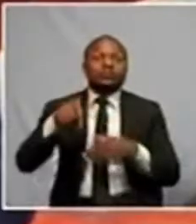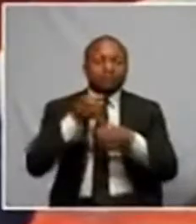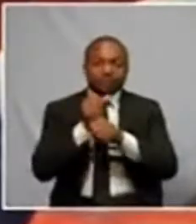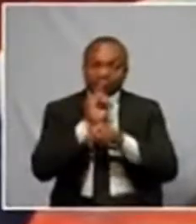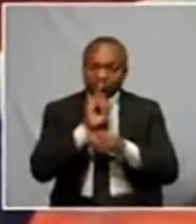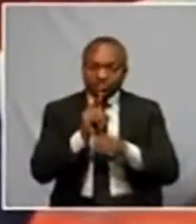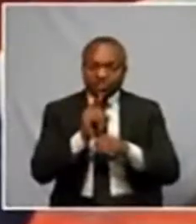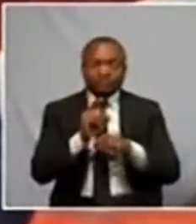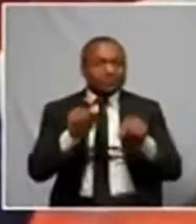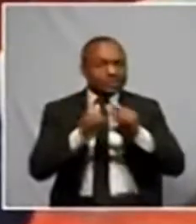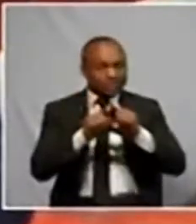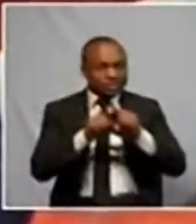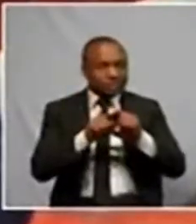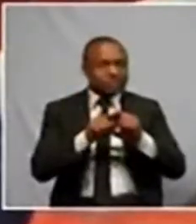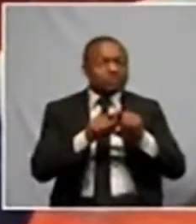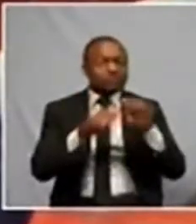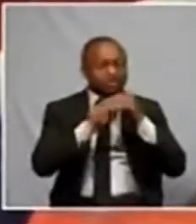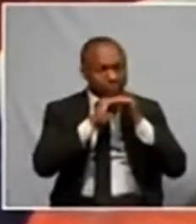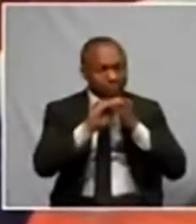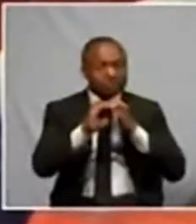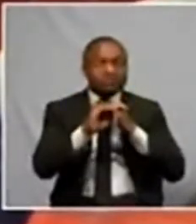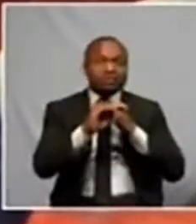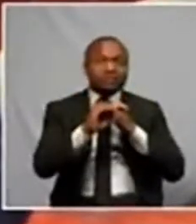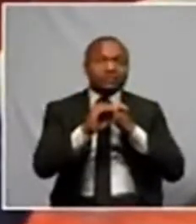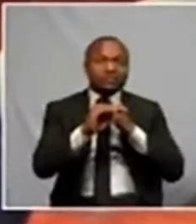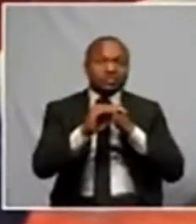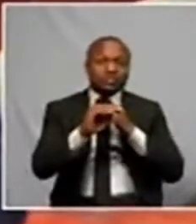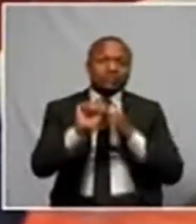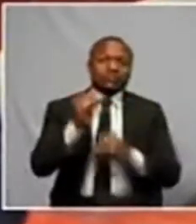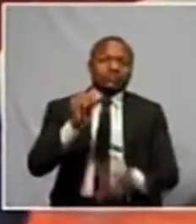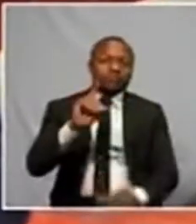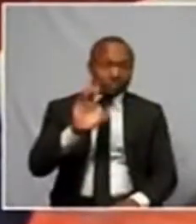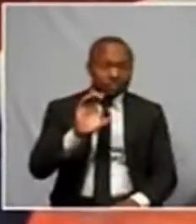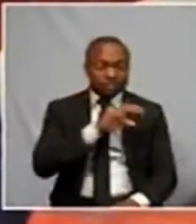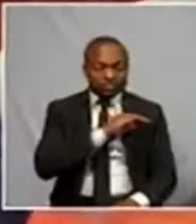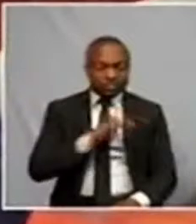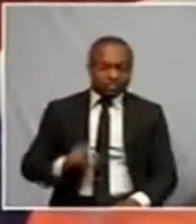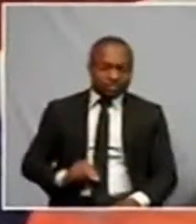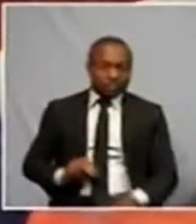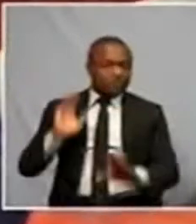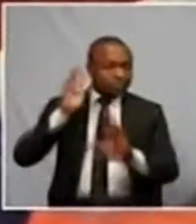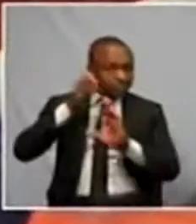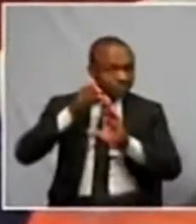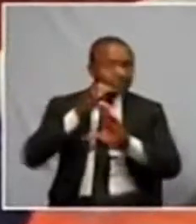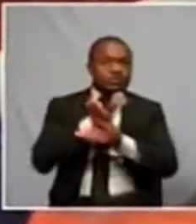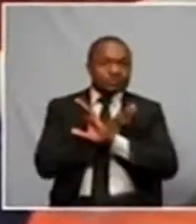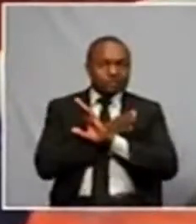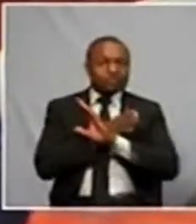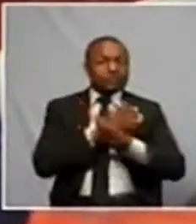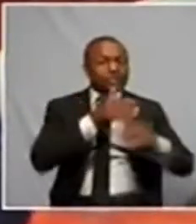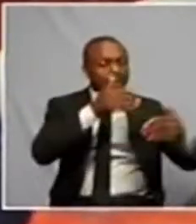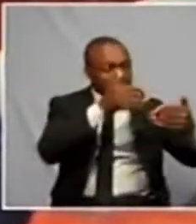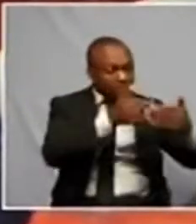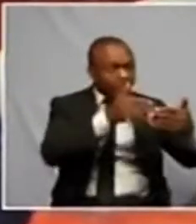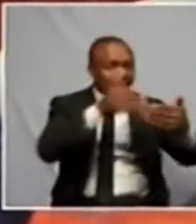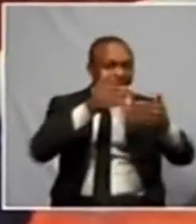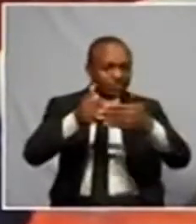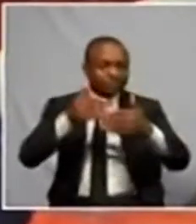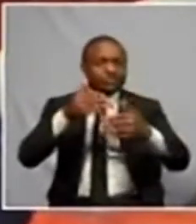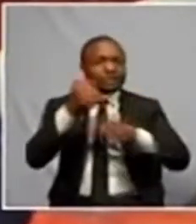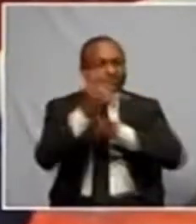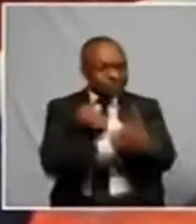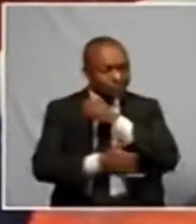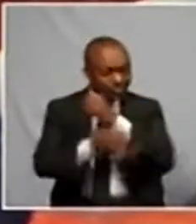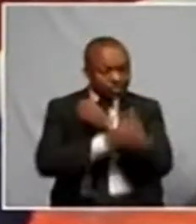we are on the same page as fellow SADC members, especially for Zambia, the neighboring countries. But when we look